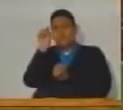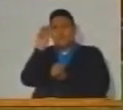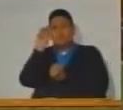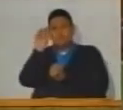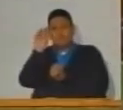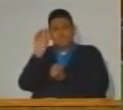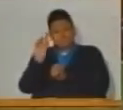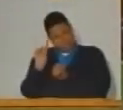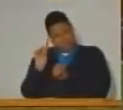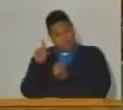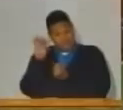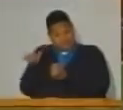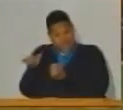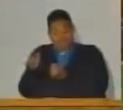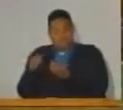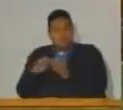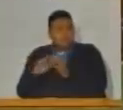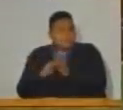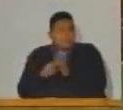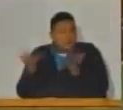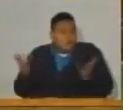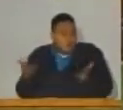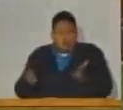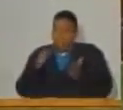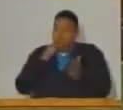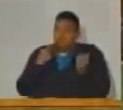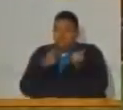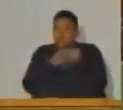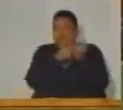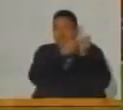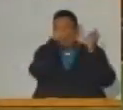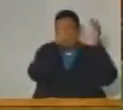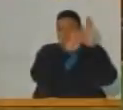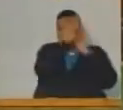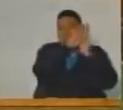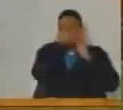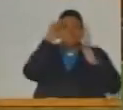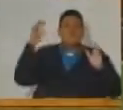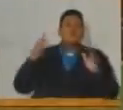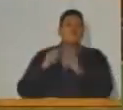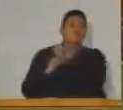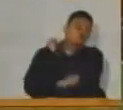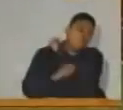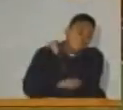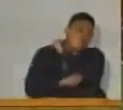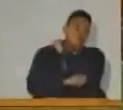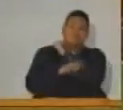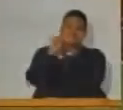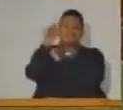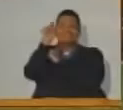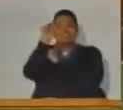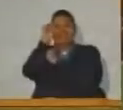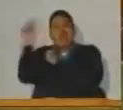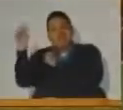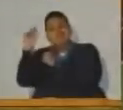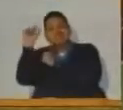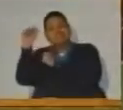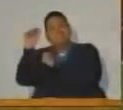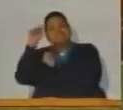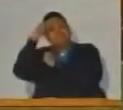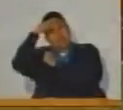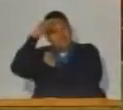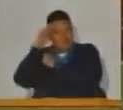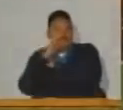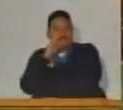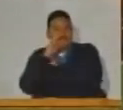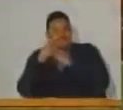This plant is designed to meet the resort development plans for Trelawney, St. Anne and St. Mary. The project